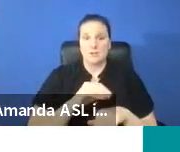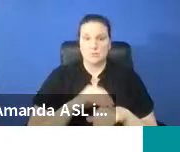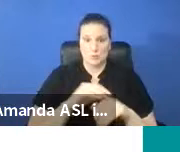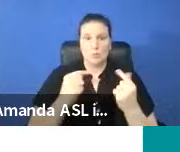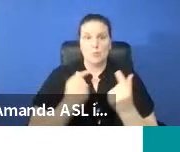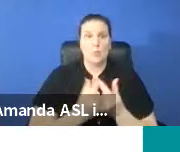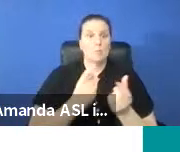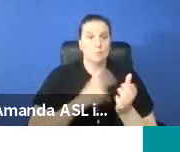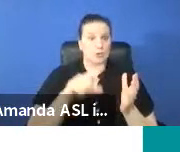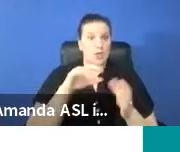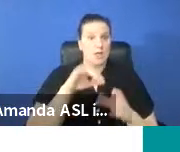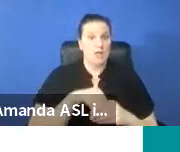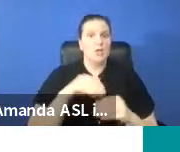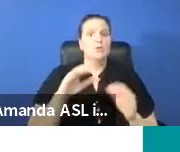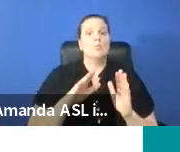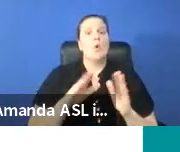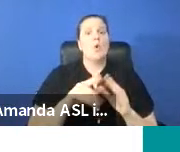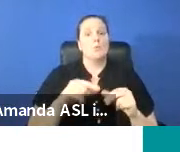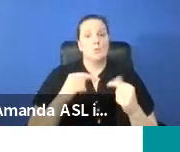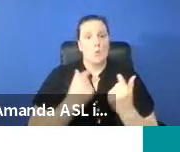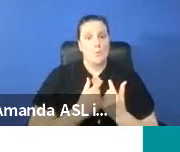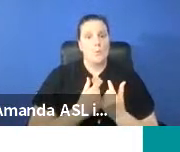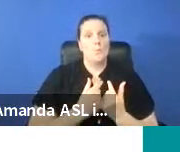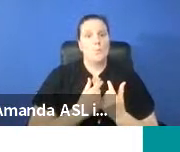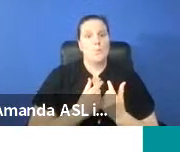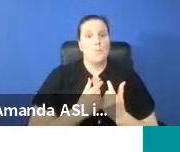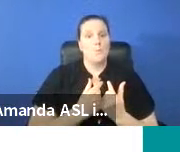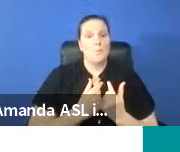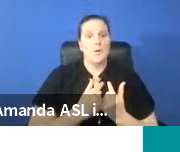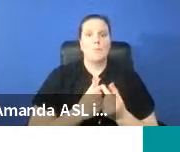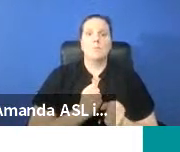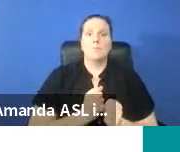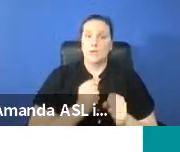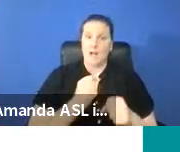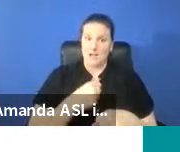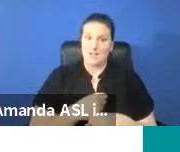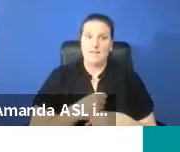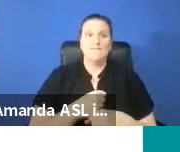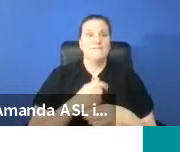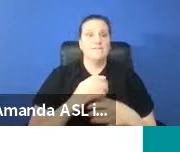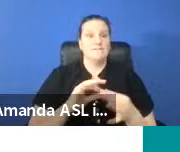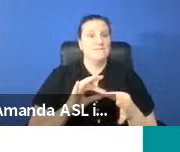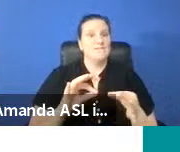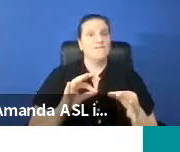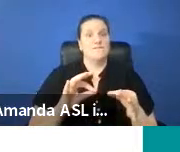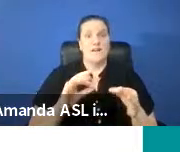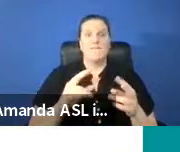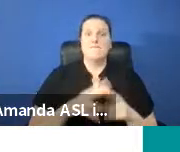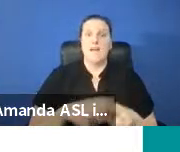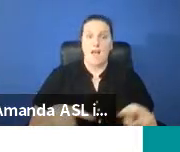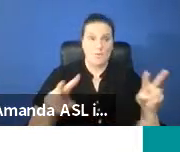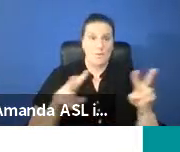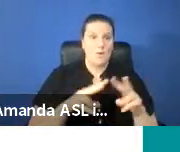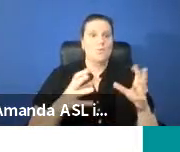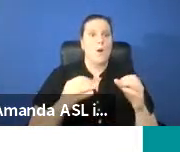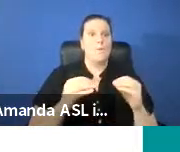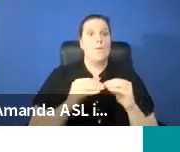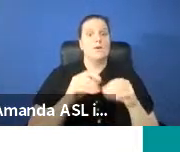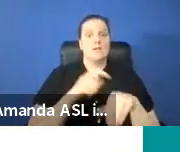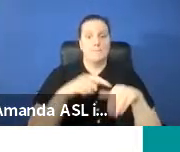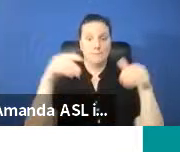check-ins, that the small group discussions are productive and valuable, and that you all want more time allotted for